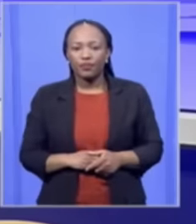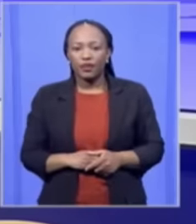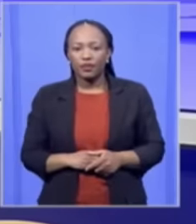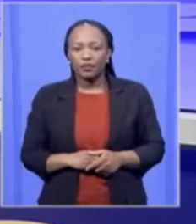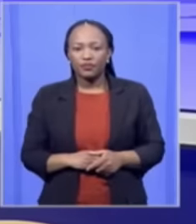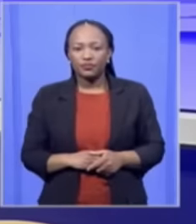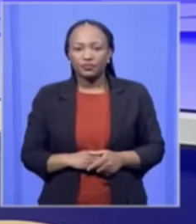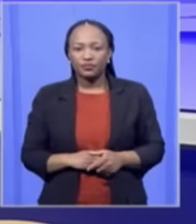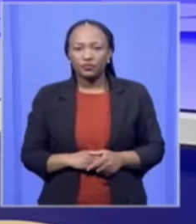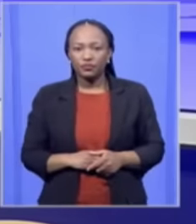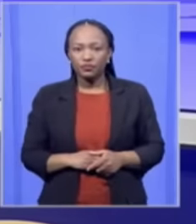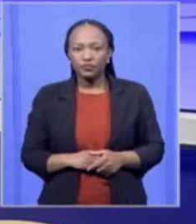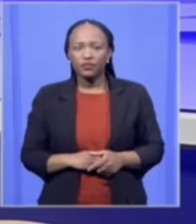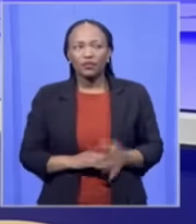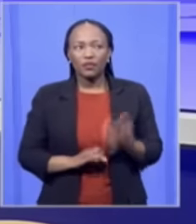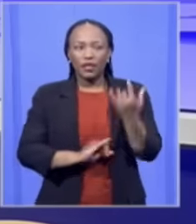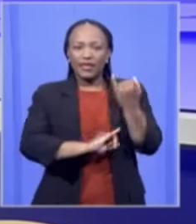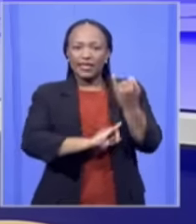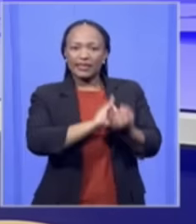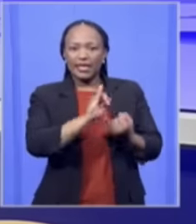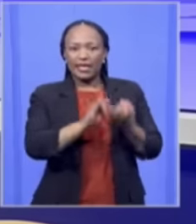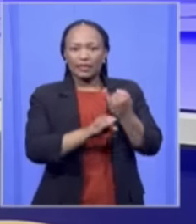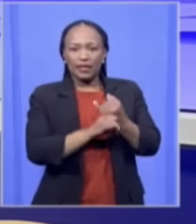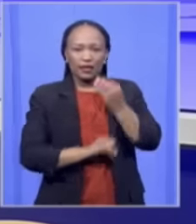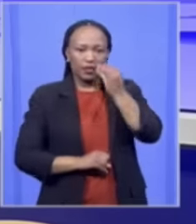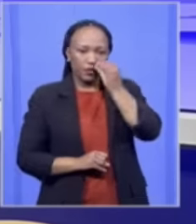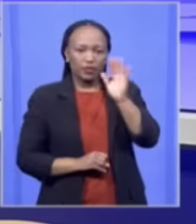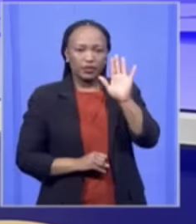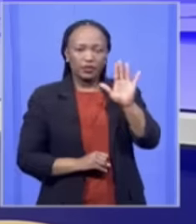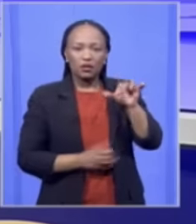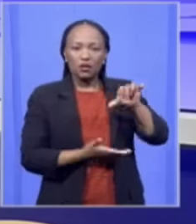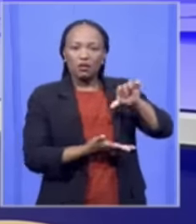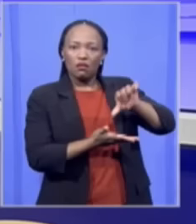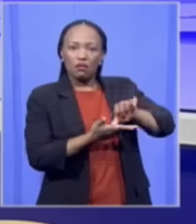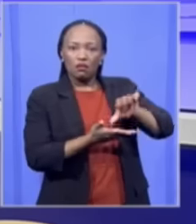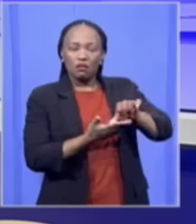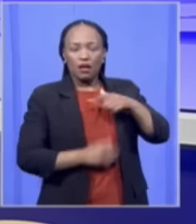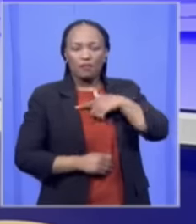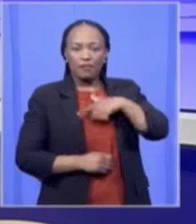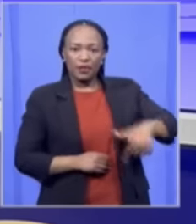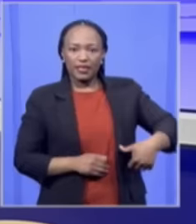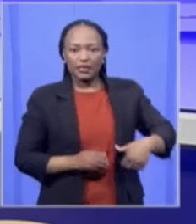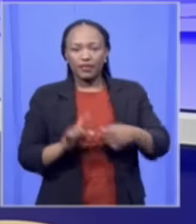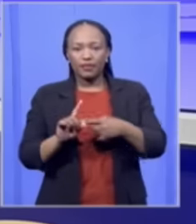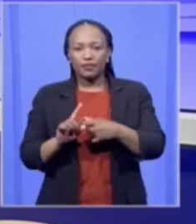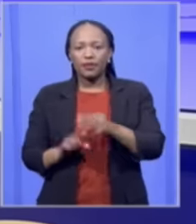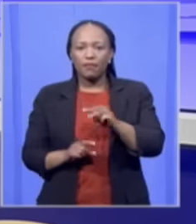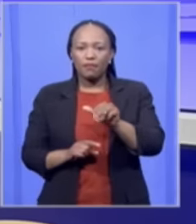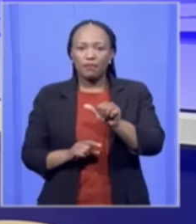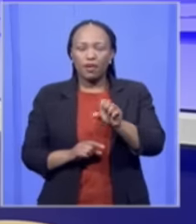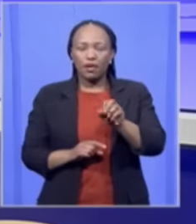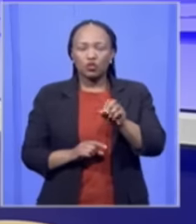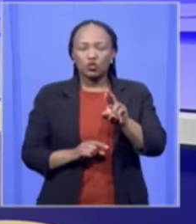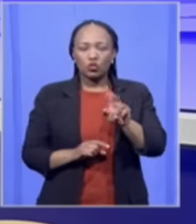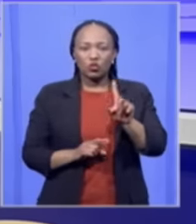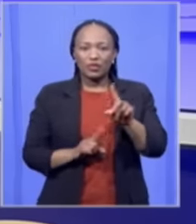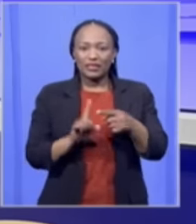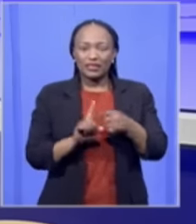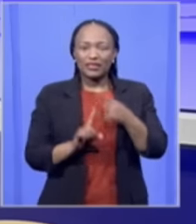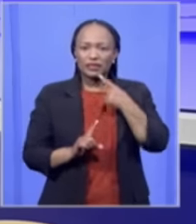Mo go tsa boditšhaba, moporesidente wa Iran Masoud Pezeshkian a re naga ya gagwe e tla tlotla peo marumo fatshe